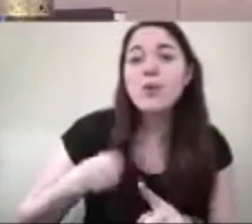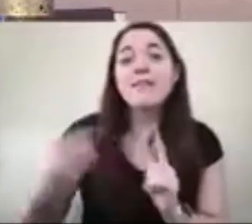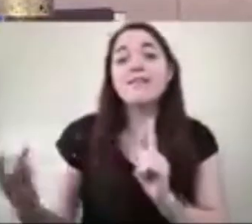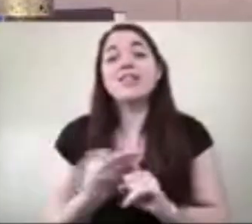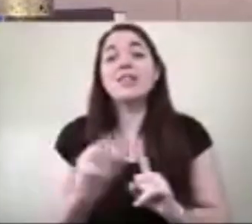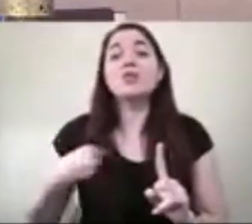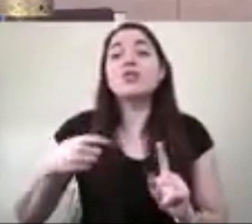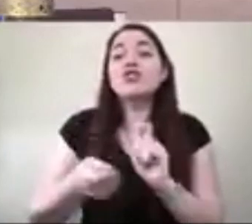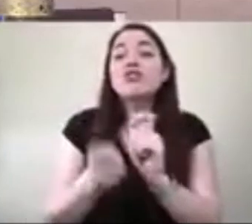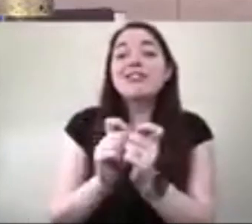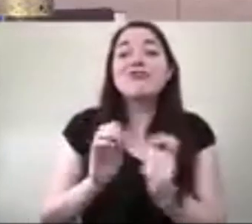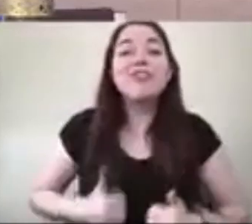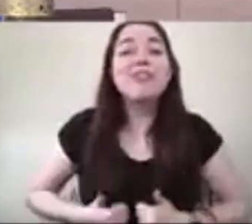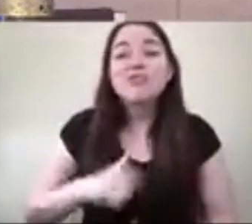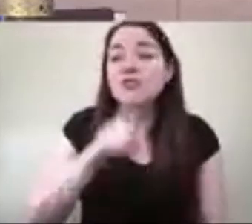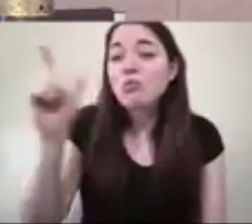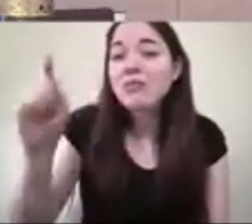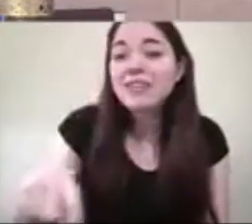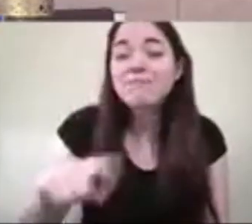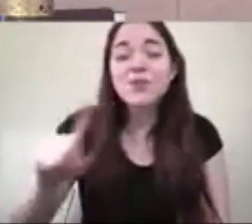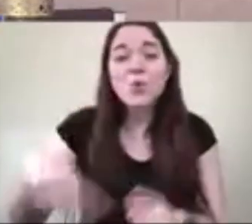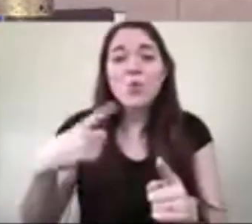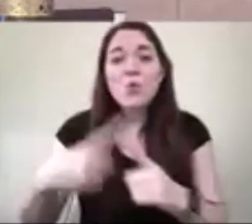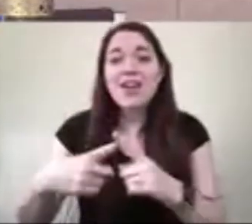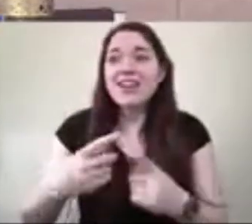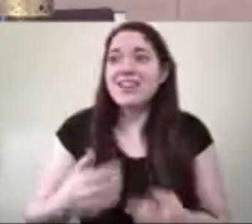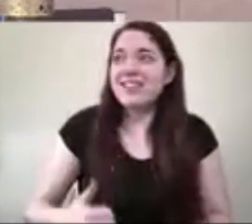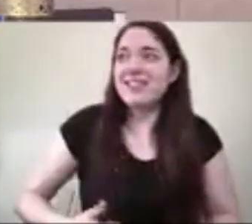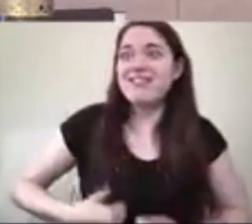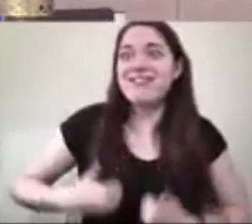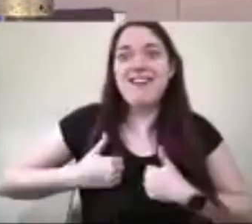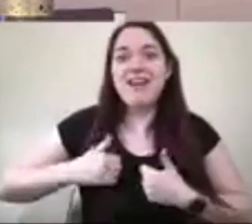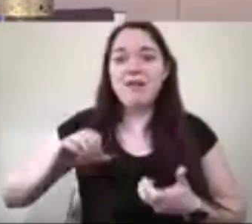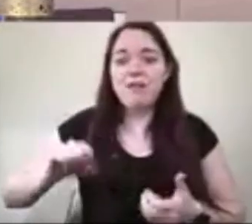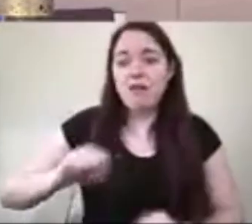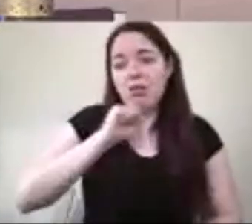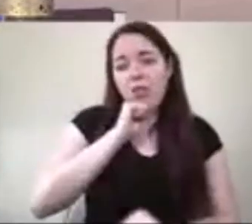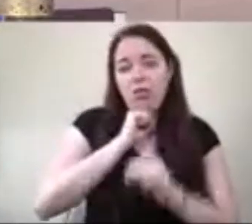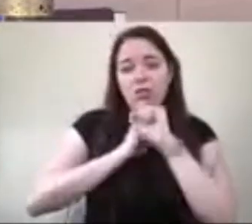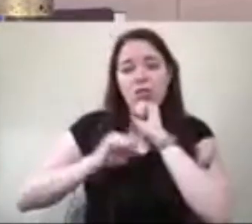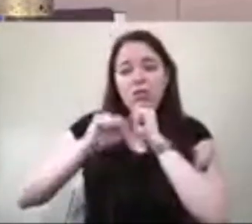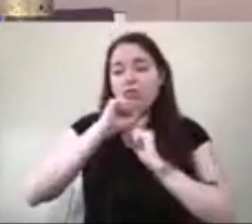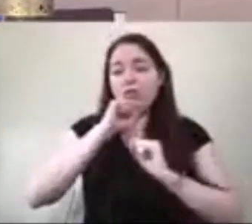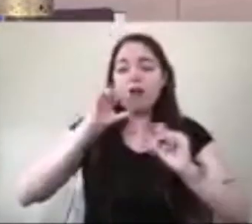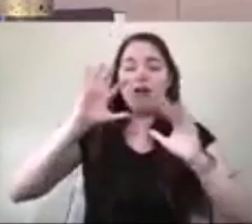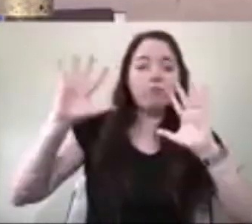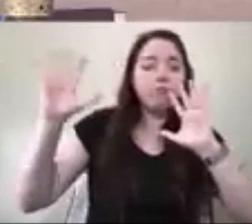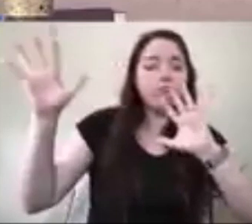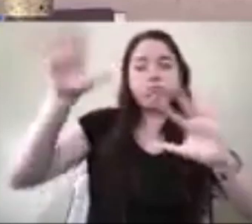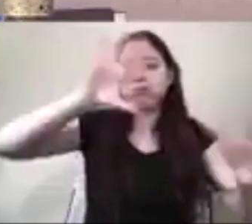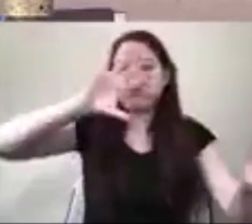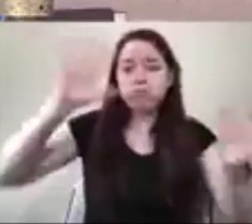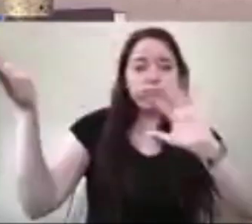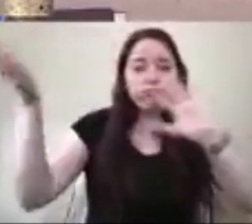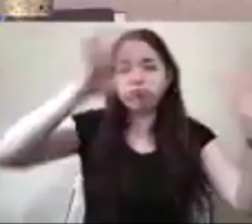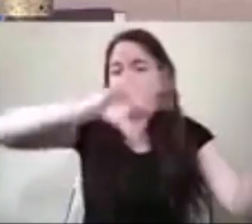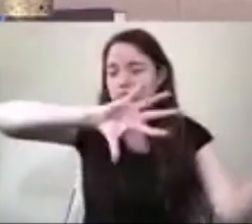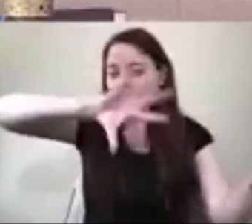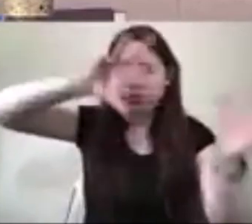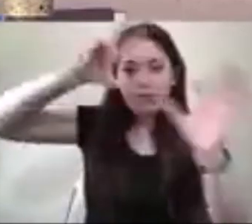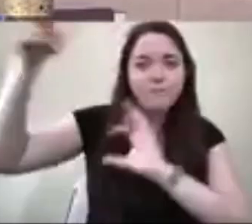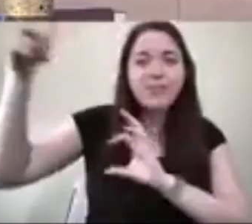When we are shaken by the winds and rain of reality, though, that crisis can convince us to rebuild